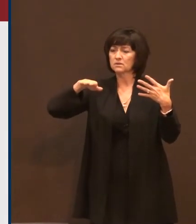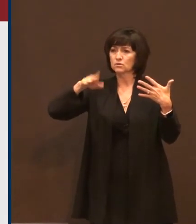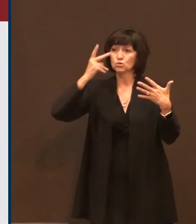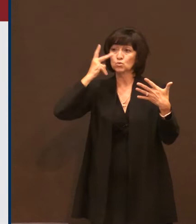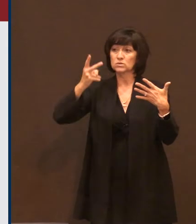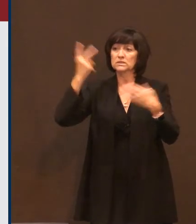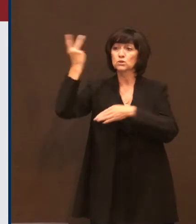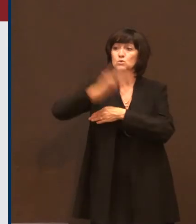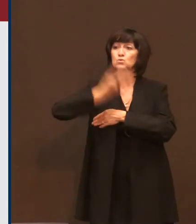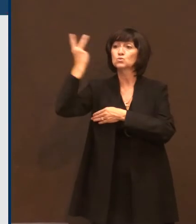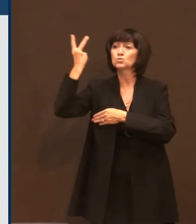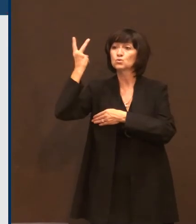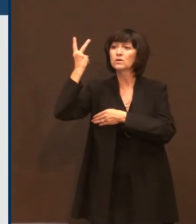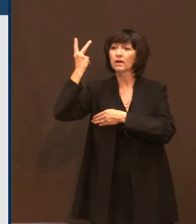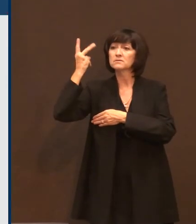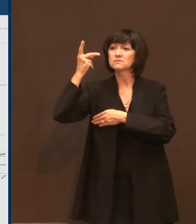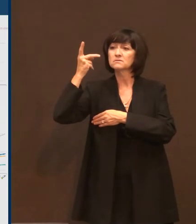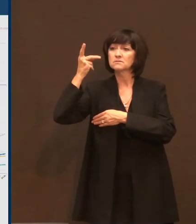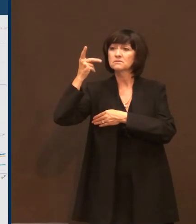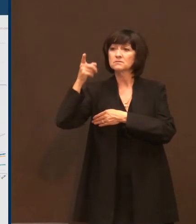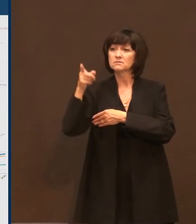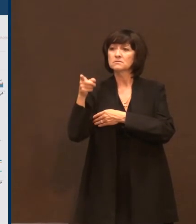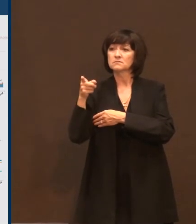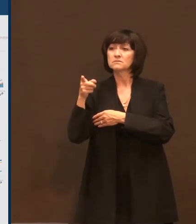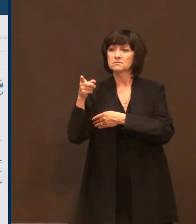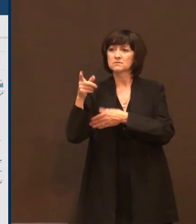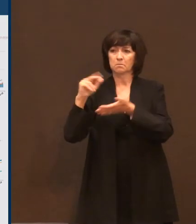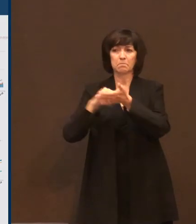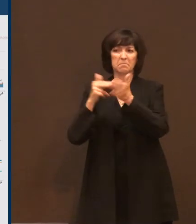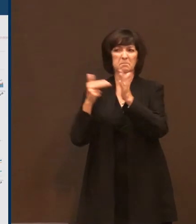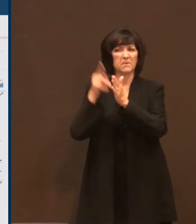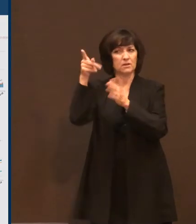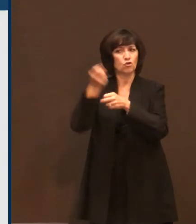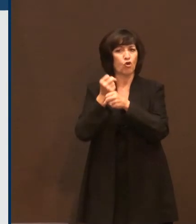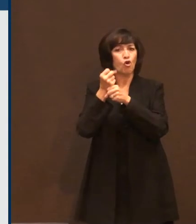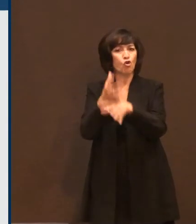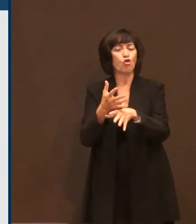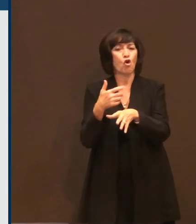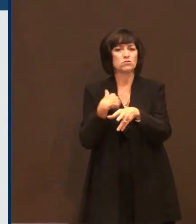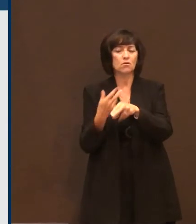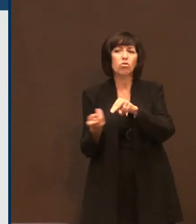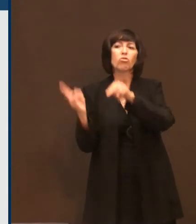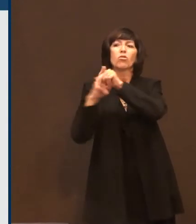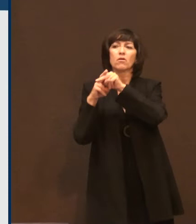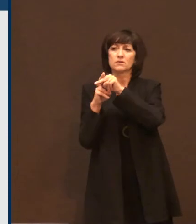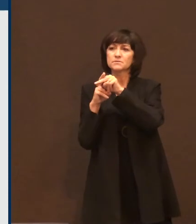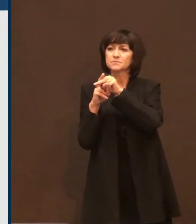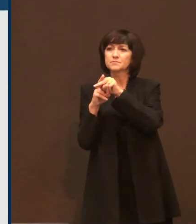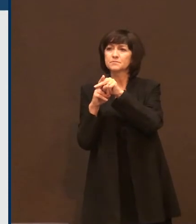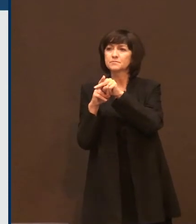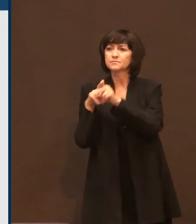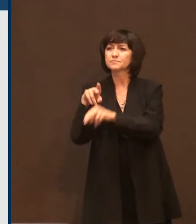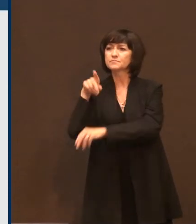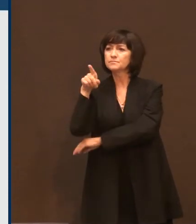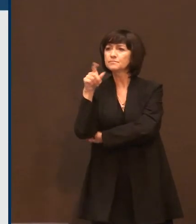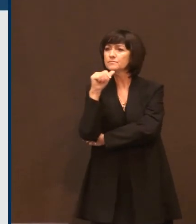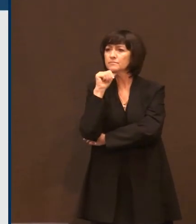days that set us back. So not on the 90-day.